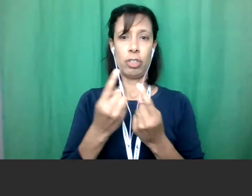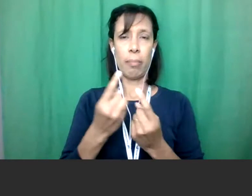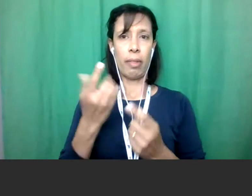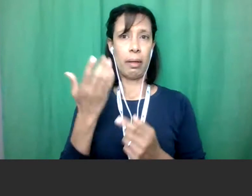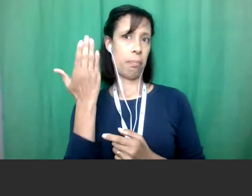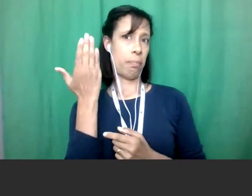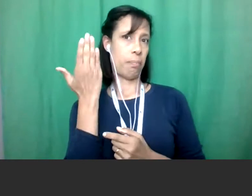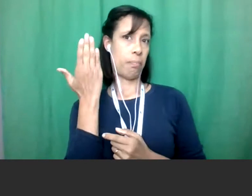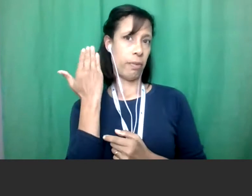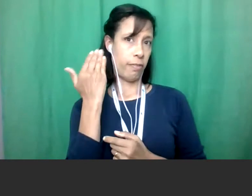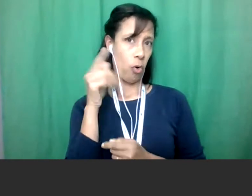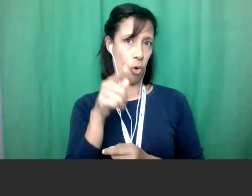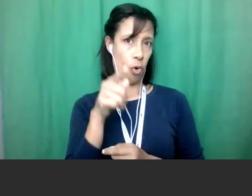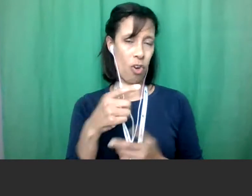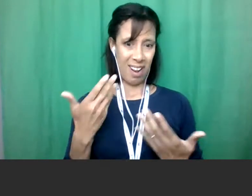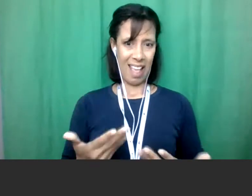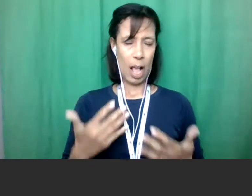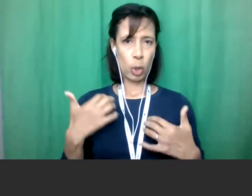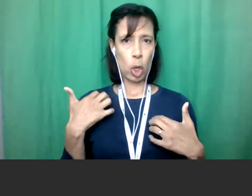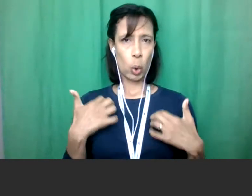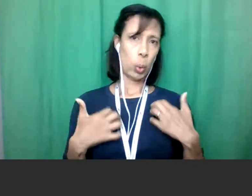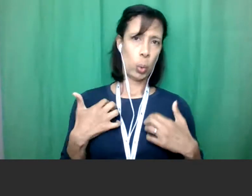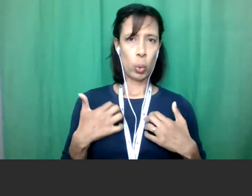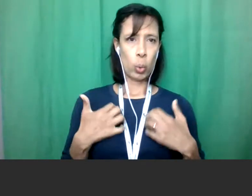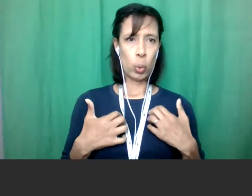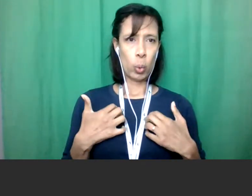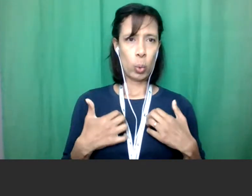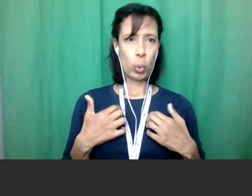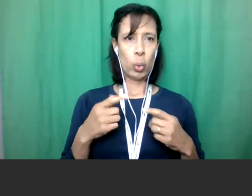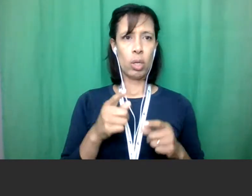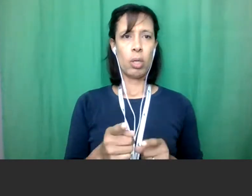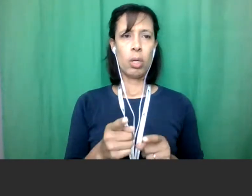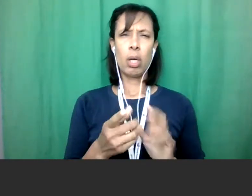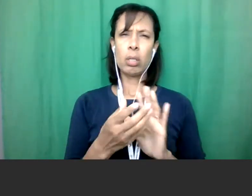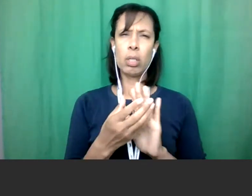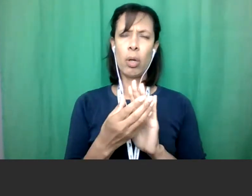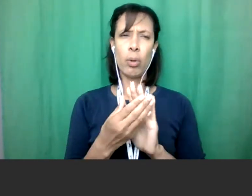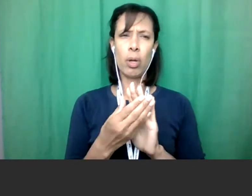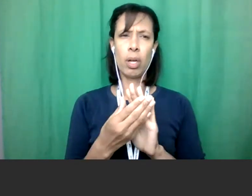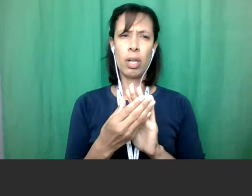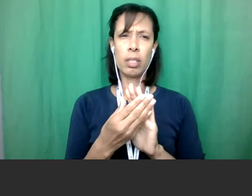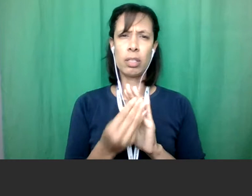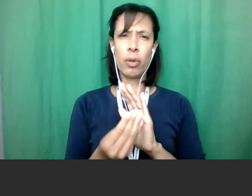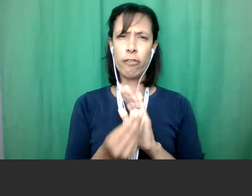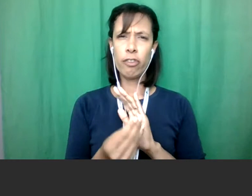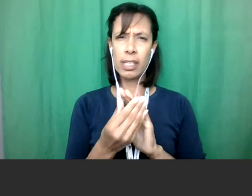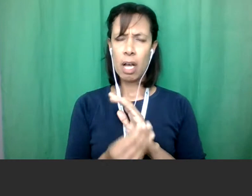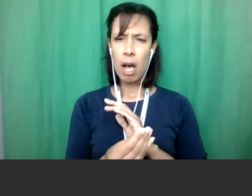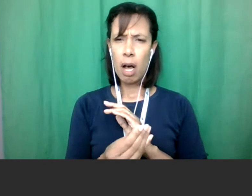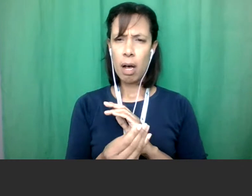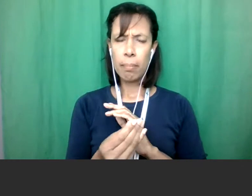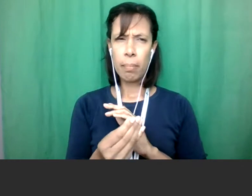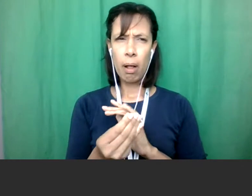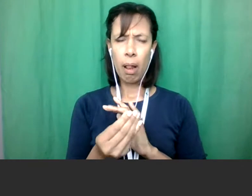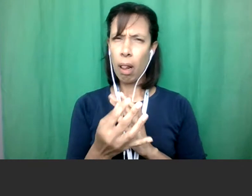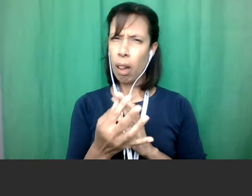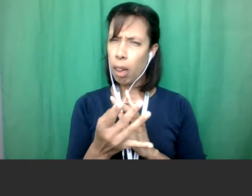tweaked your interest, so for example, something to do with barriers to learning, or